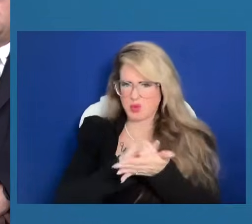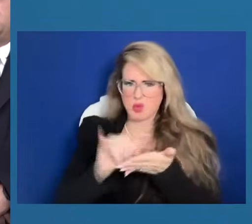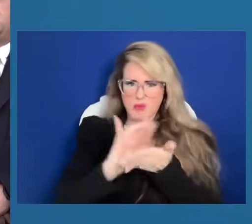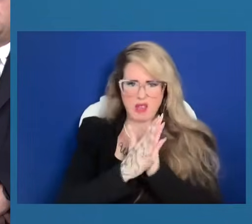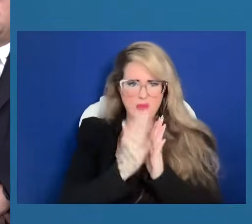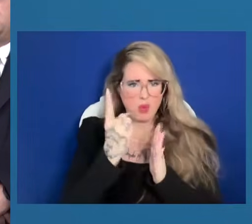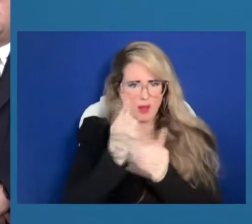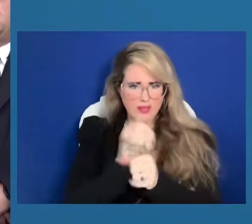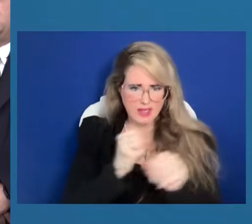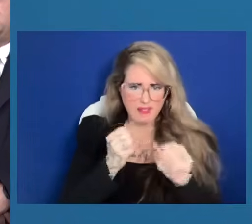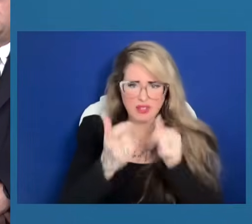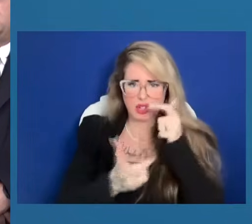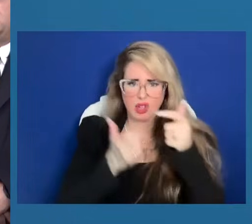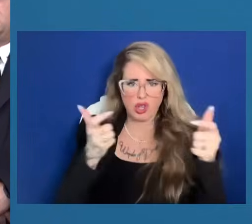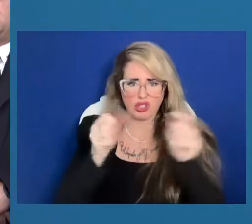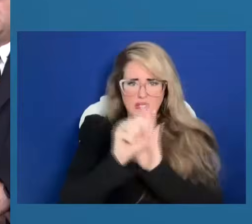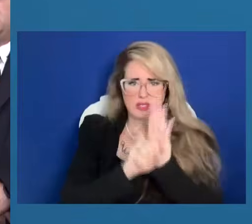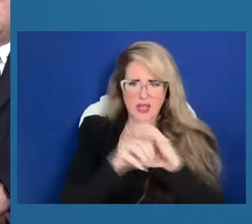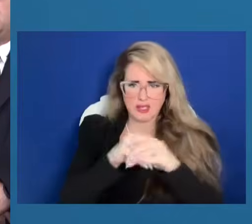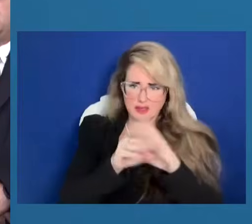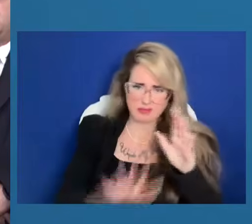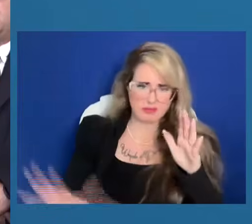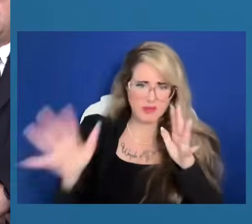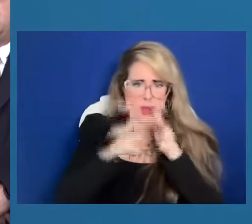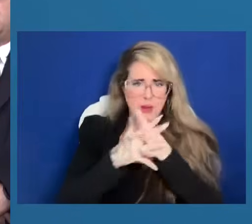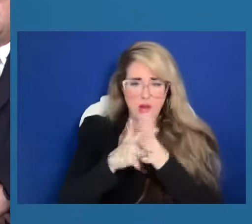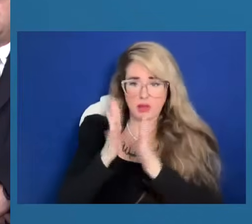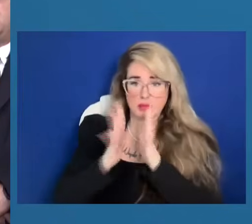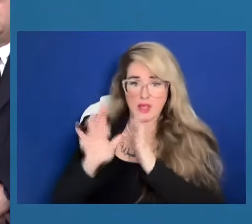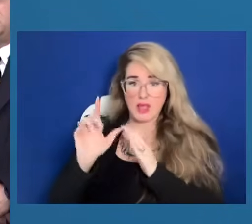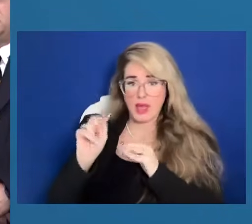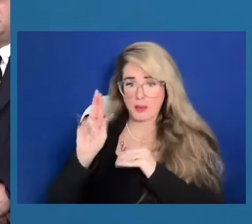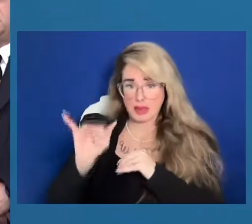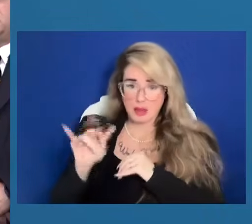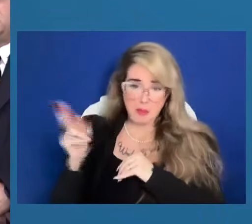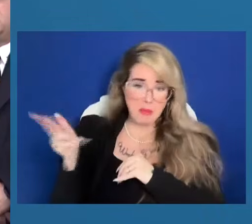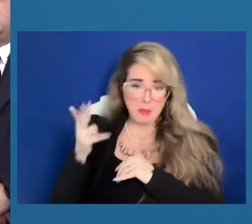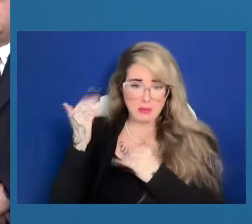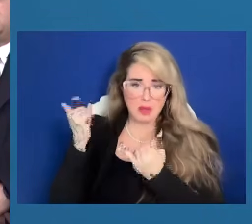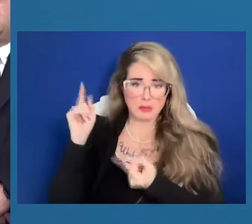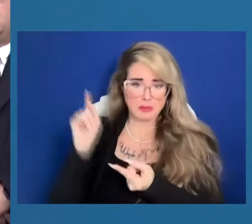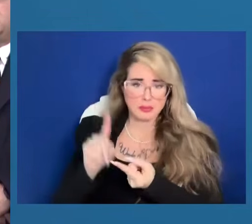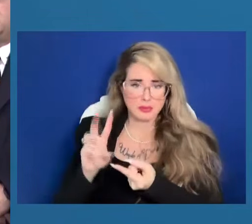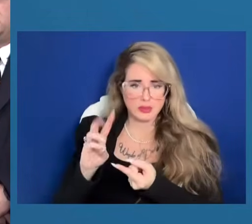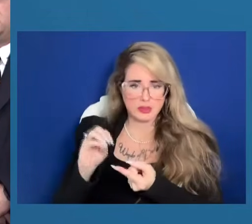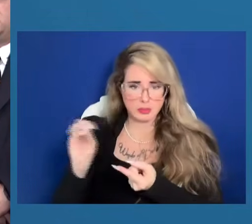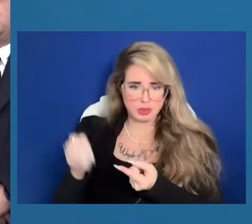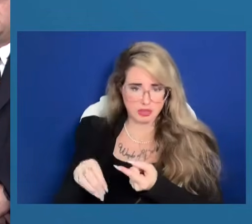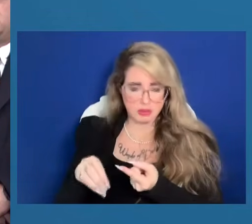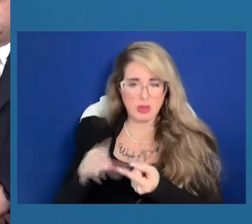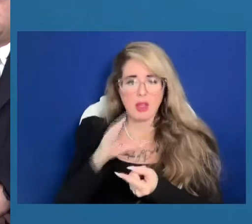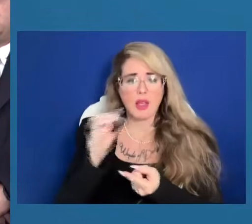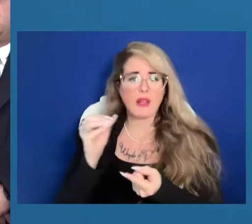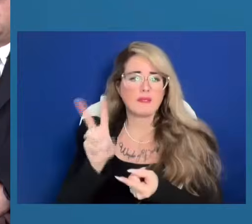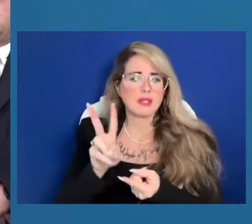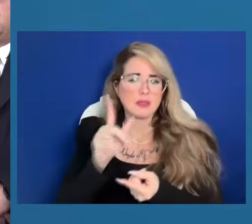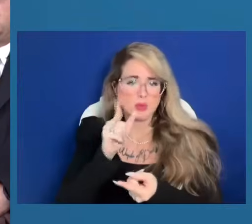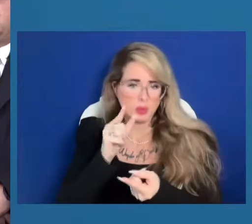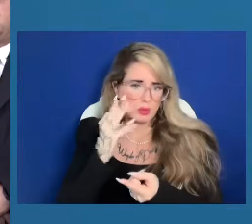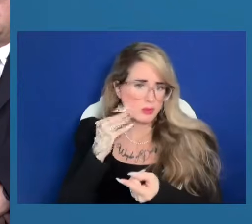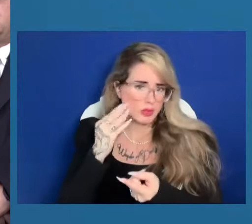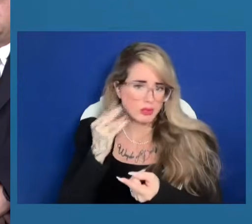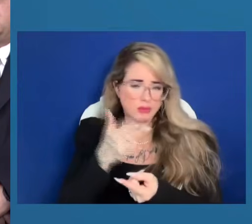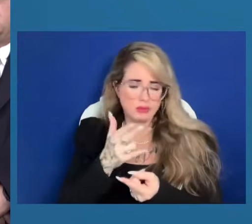we've seen that in Albany. In Albany, we had shootings fall by 60% last year, including shooting victims fall by 60%. But